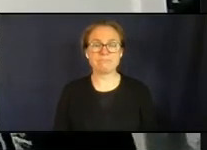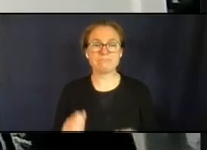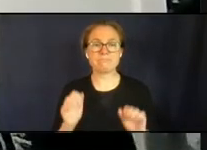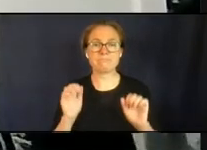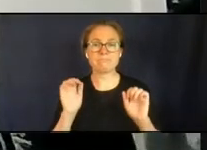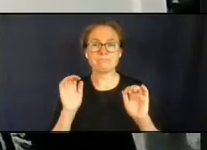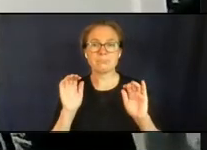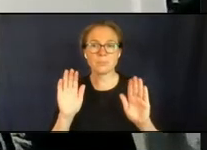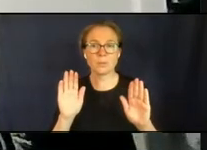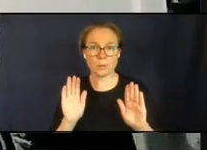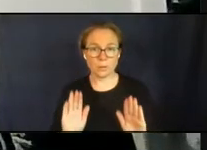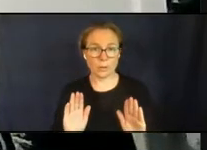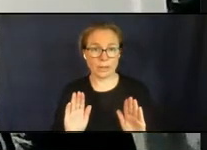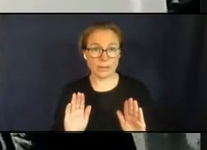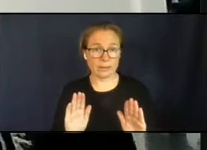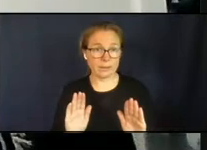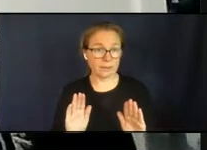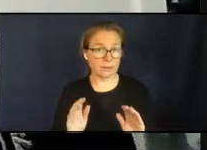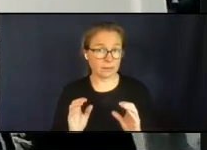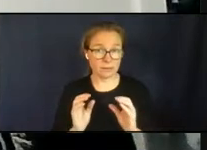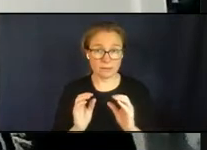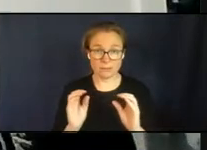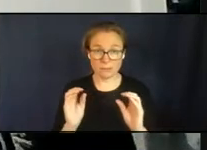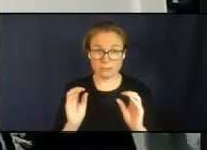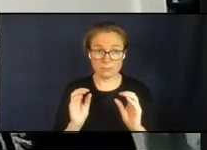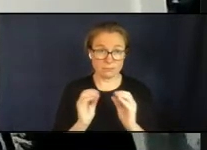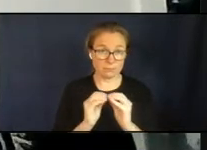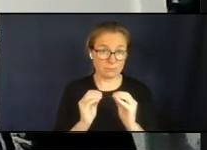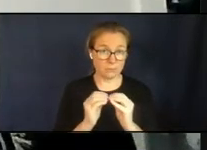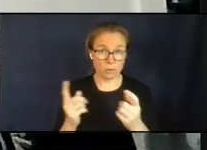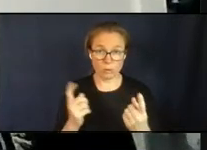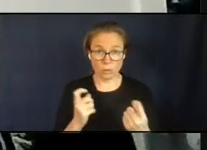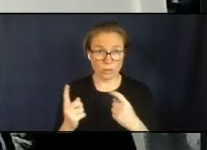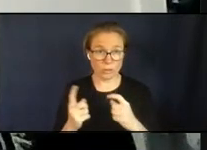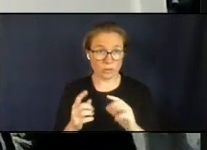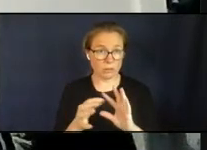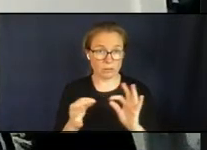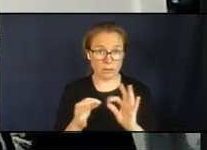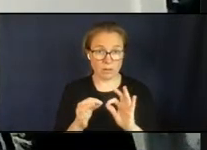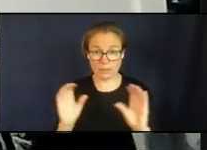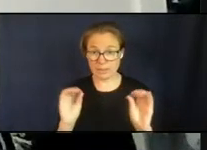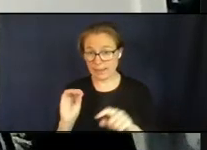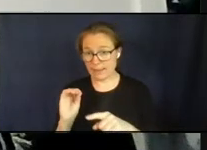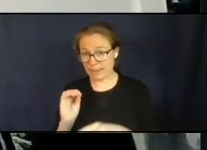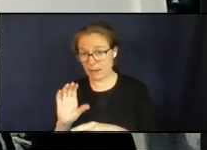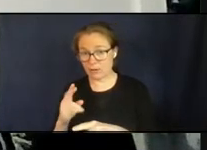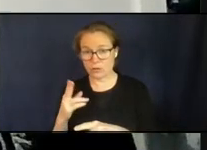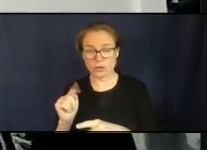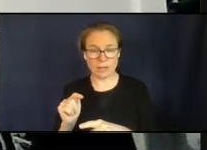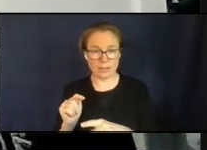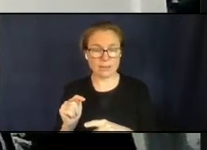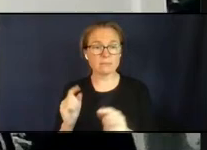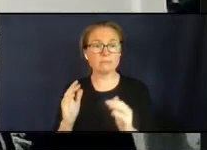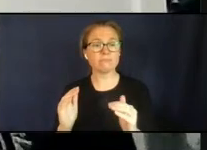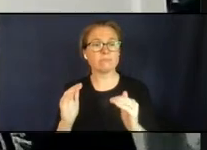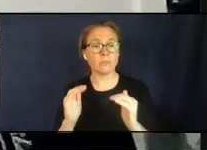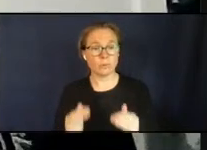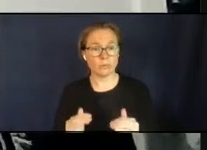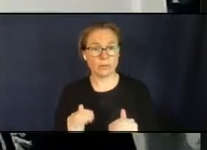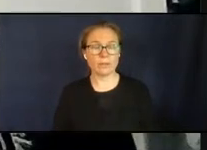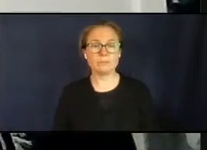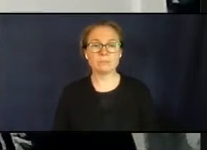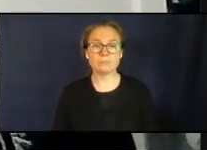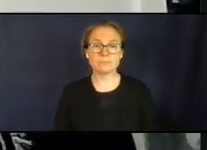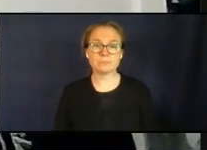Seeing no other comments or questions in the chat, we will thank the